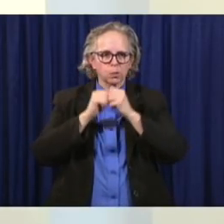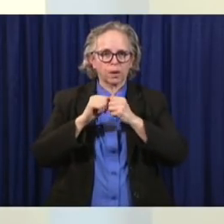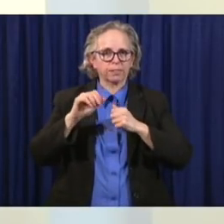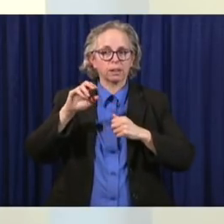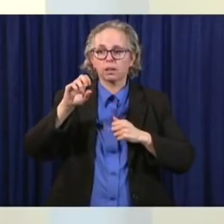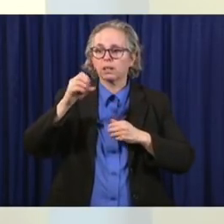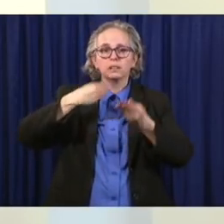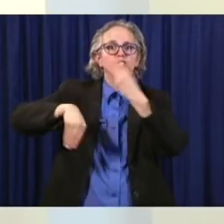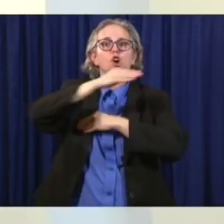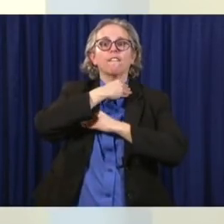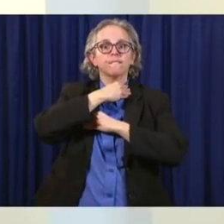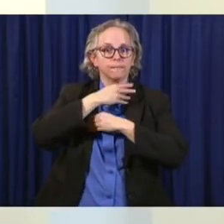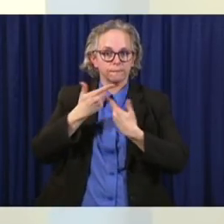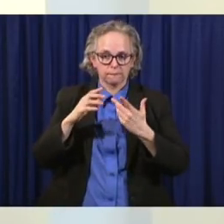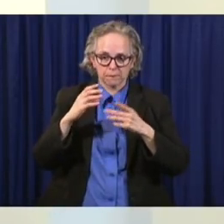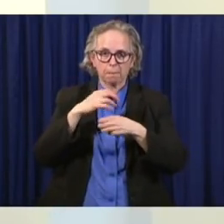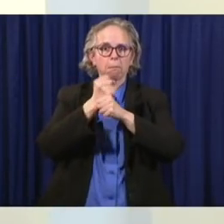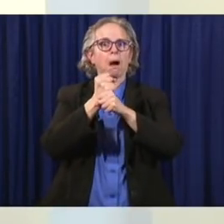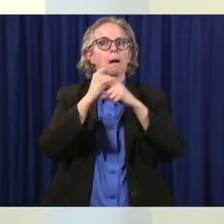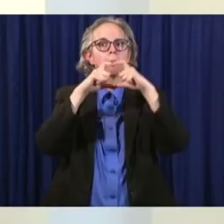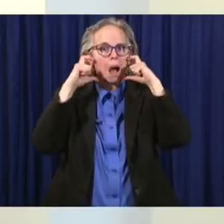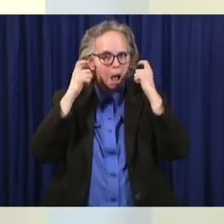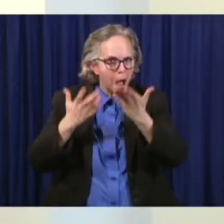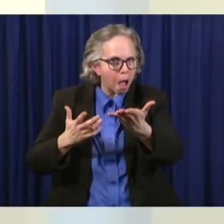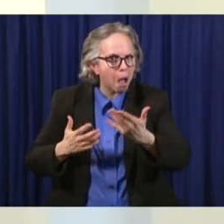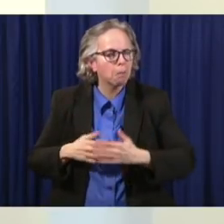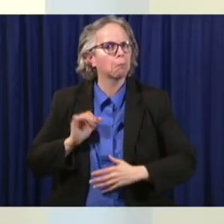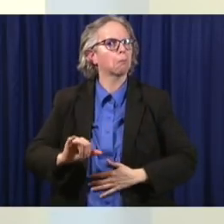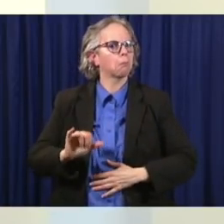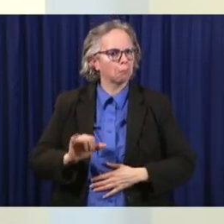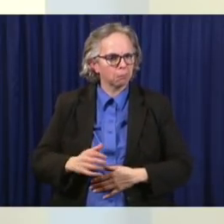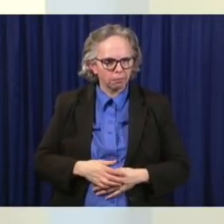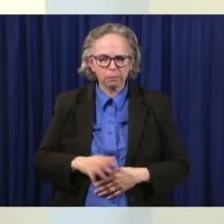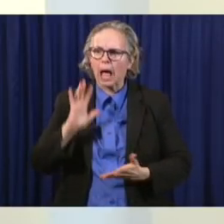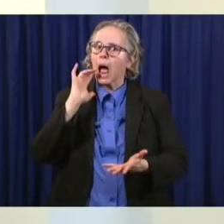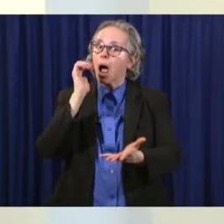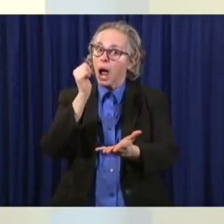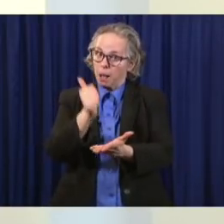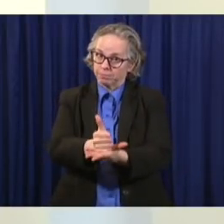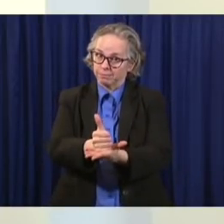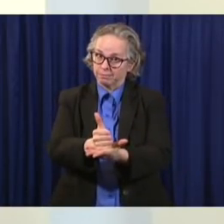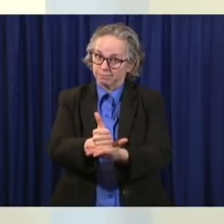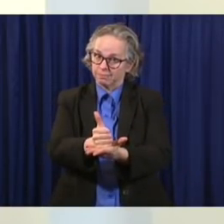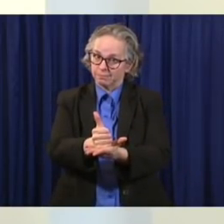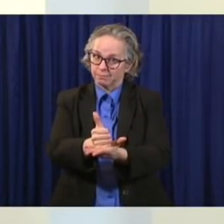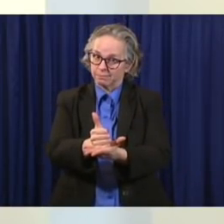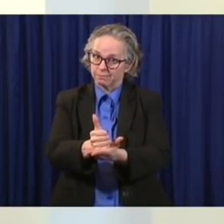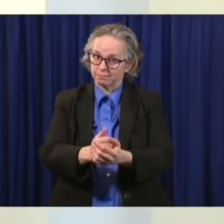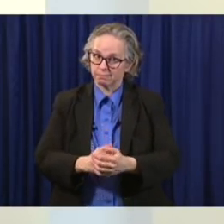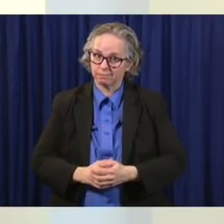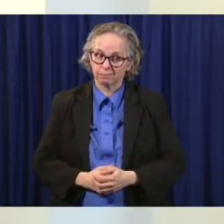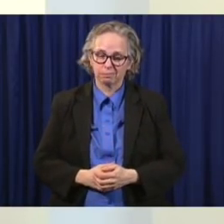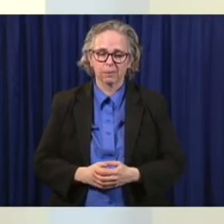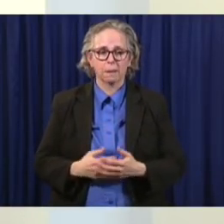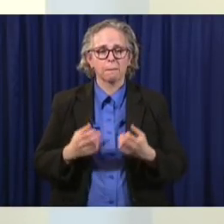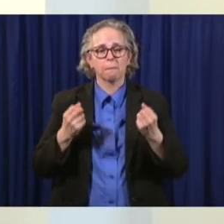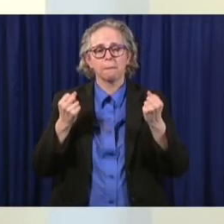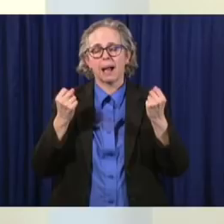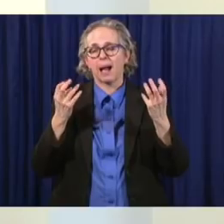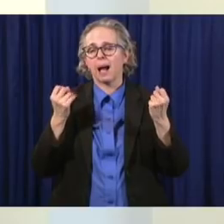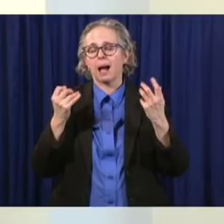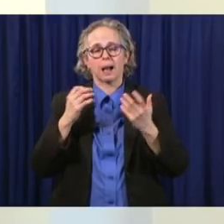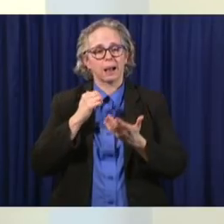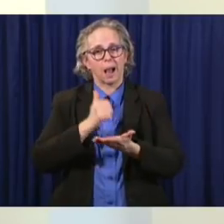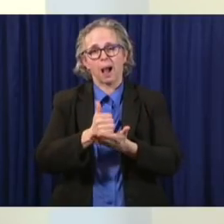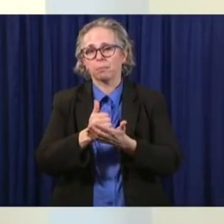thing we can do to help each other out. We do a lot of things in life to help each other out, to keep each other safe. We follow